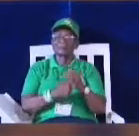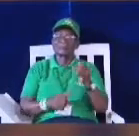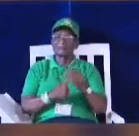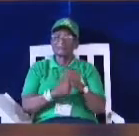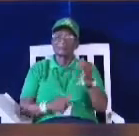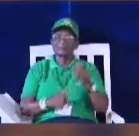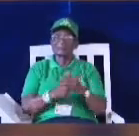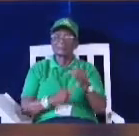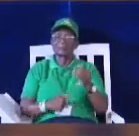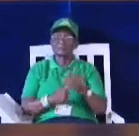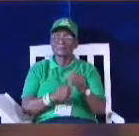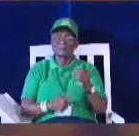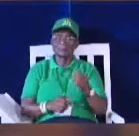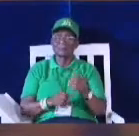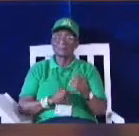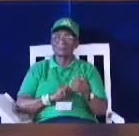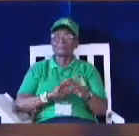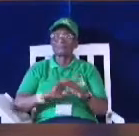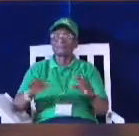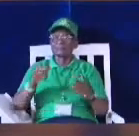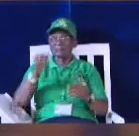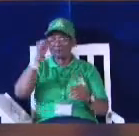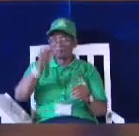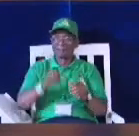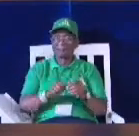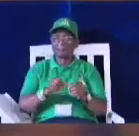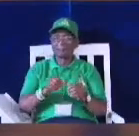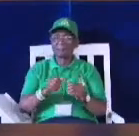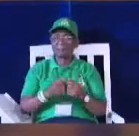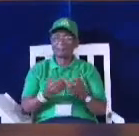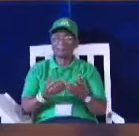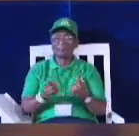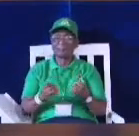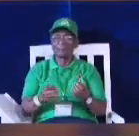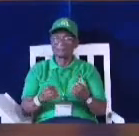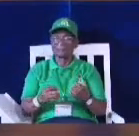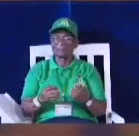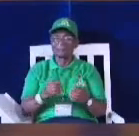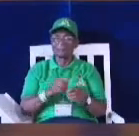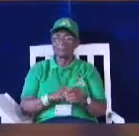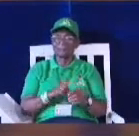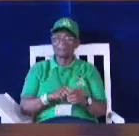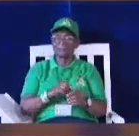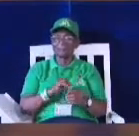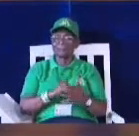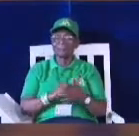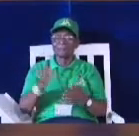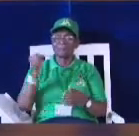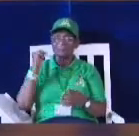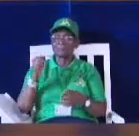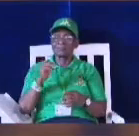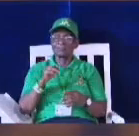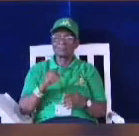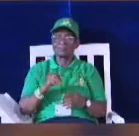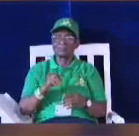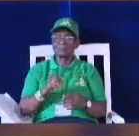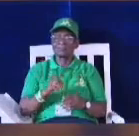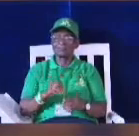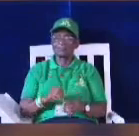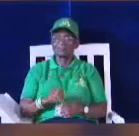I can't remember how many times, but it was around 23rd or 24th time